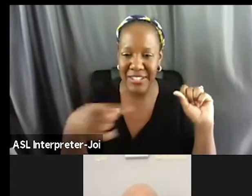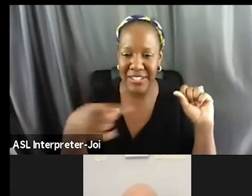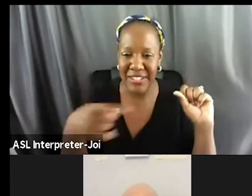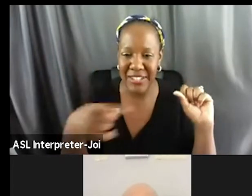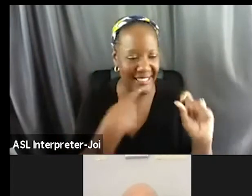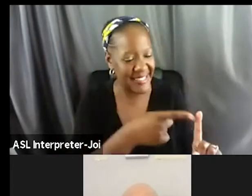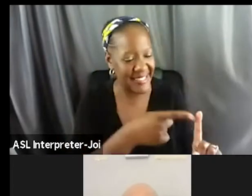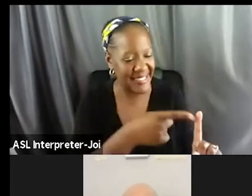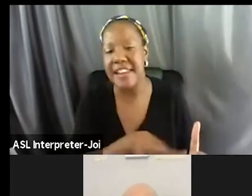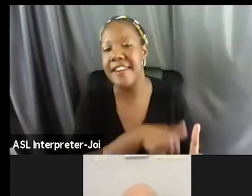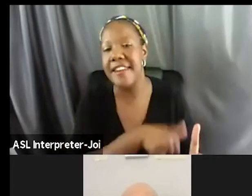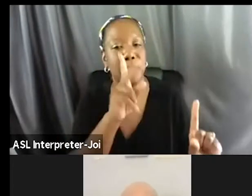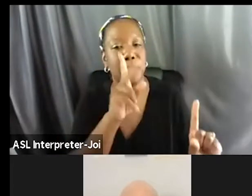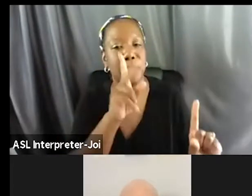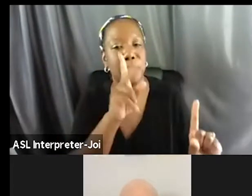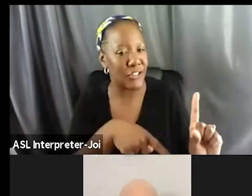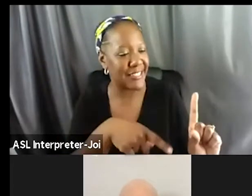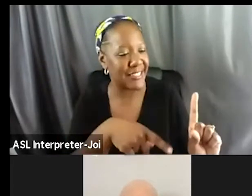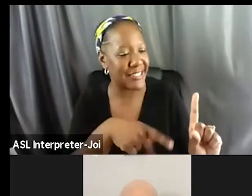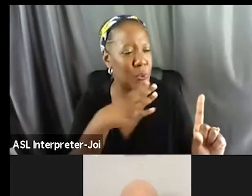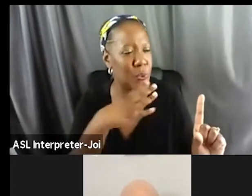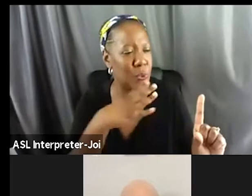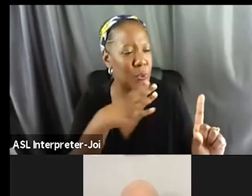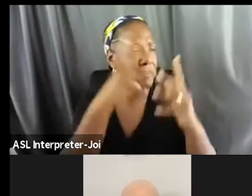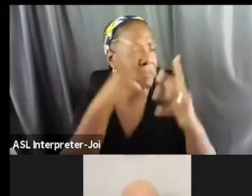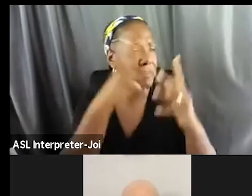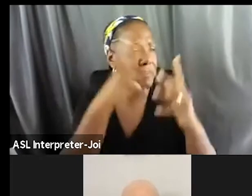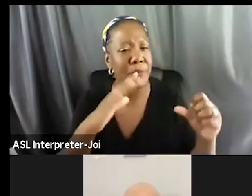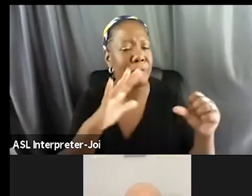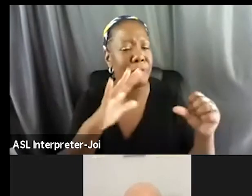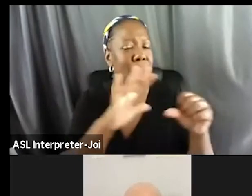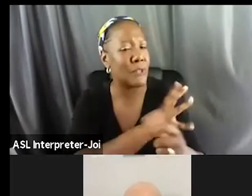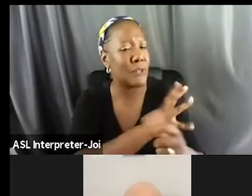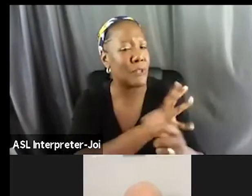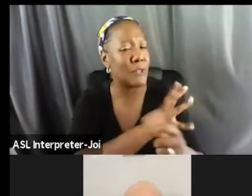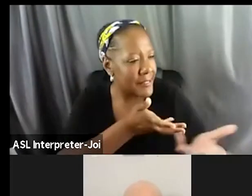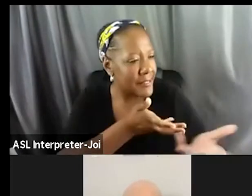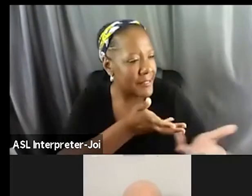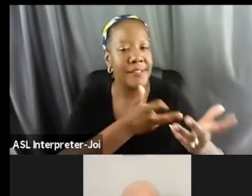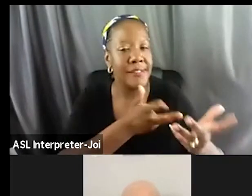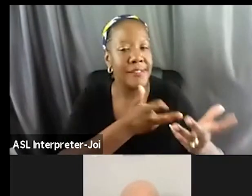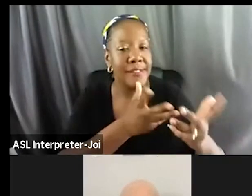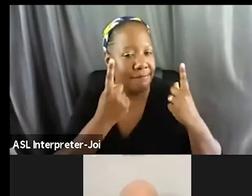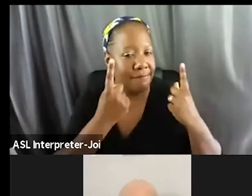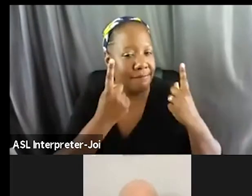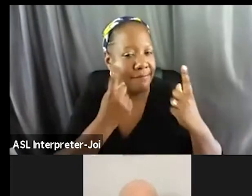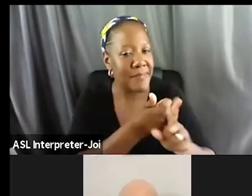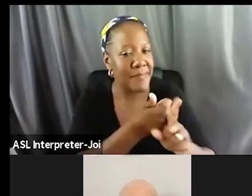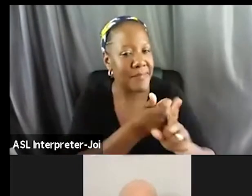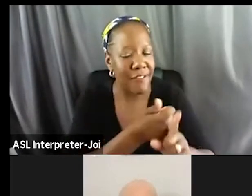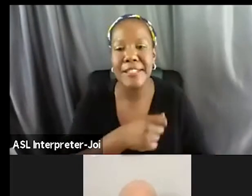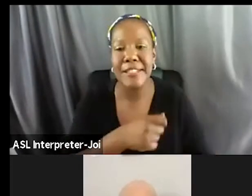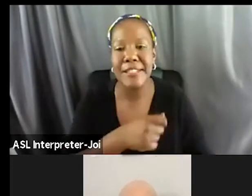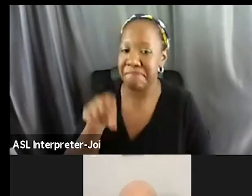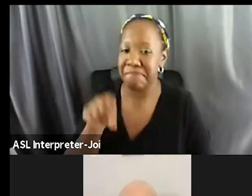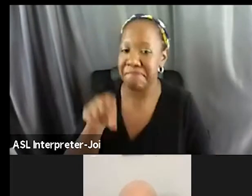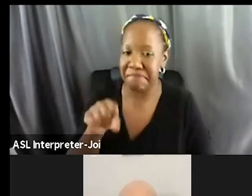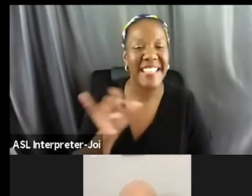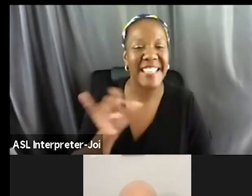beautiful and fully in themselves. So that is yeah, sort of like with Janice